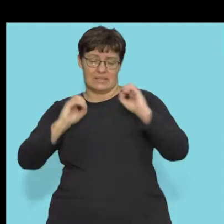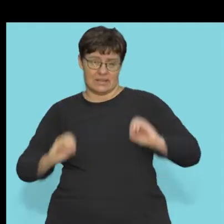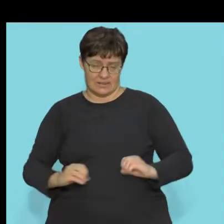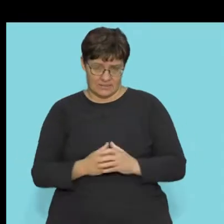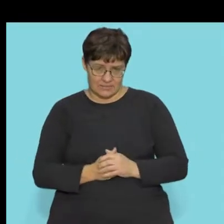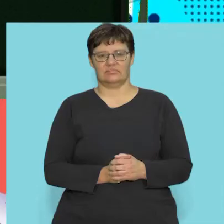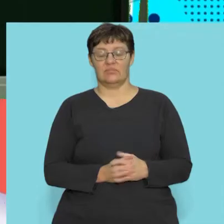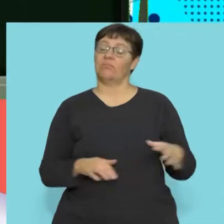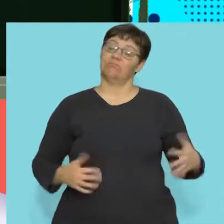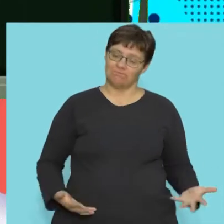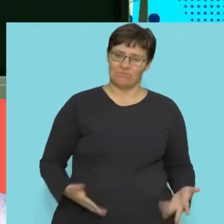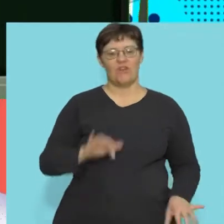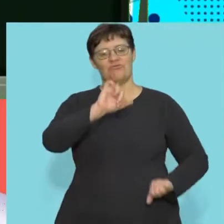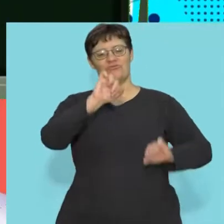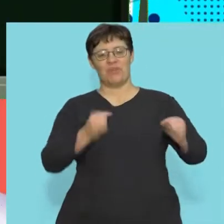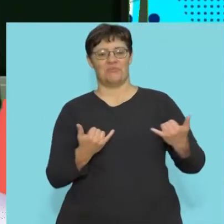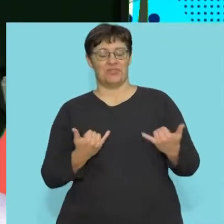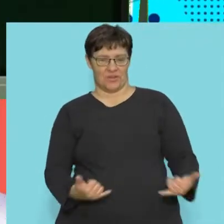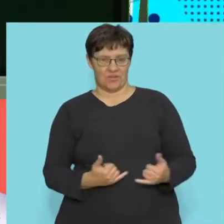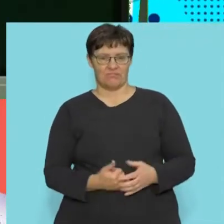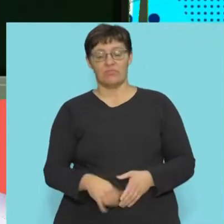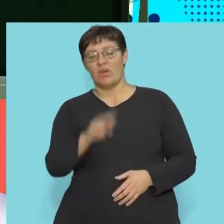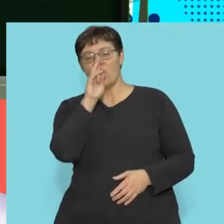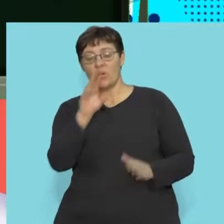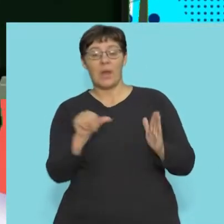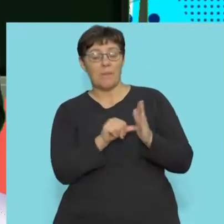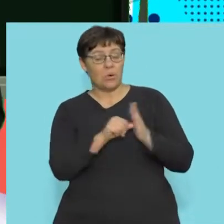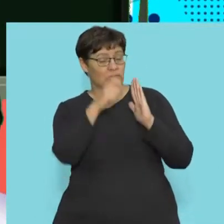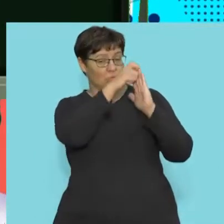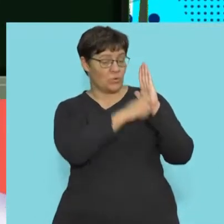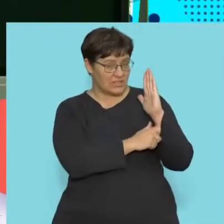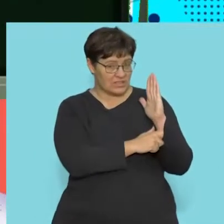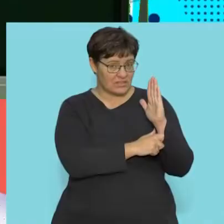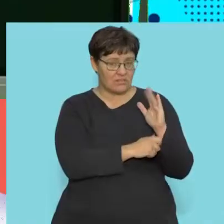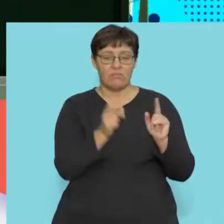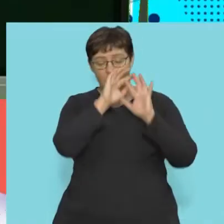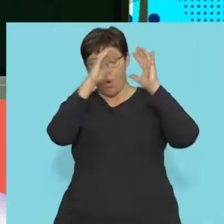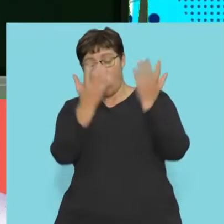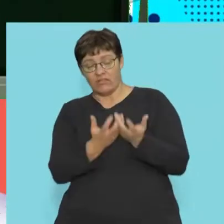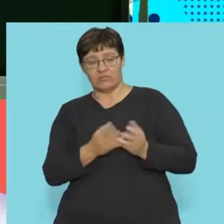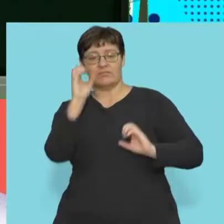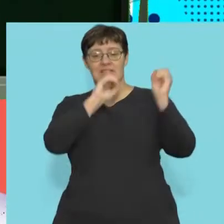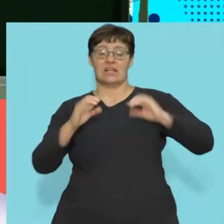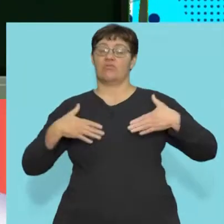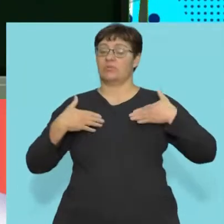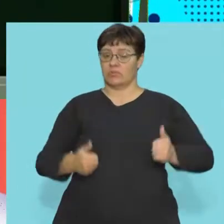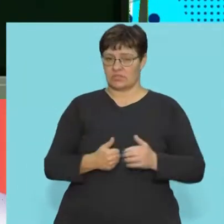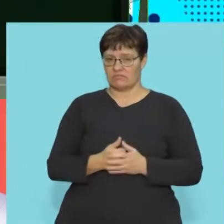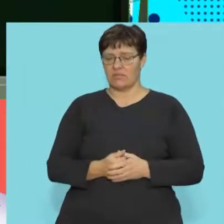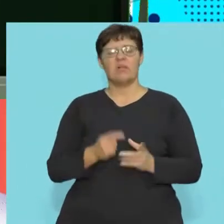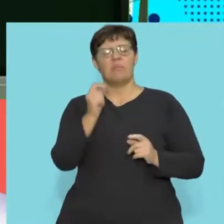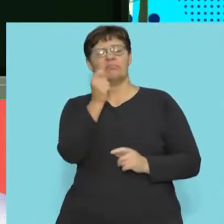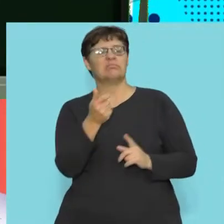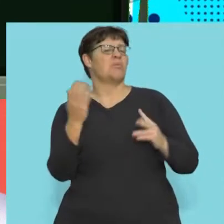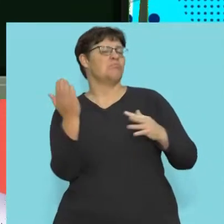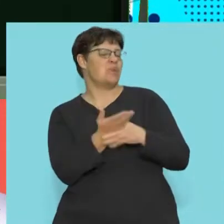cells. Well guys, that's a wrap for this segment. We've looked at the important terms, we've looked at the overview of cellular respiration.